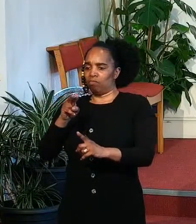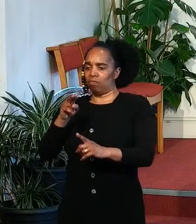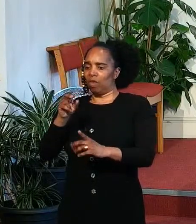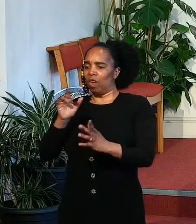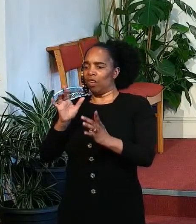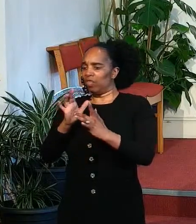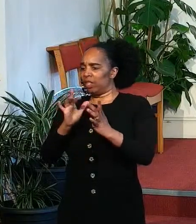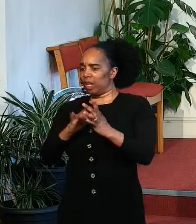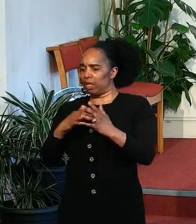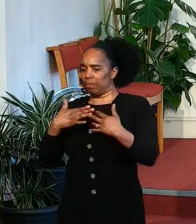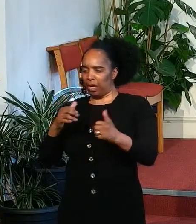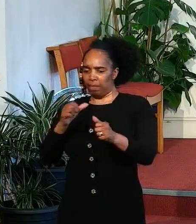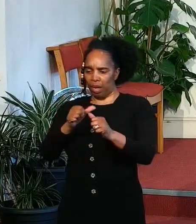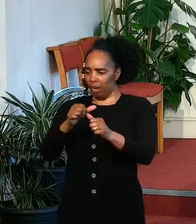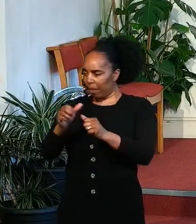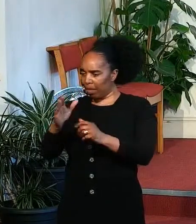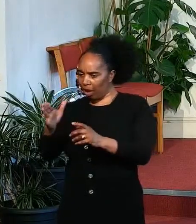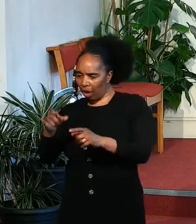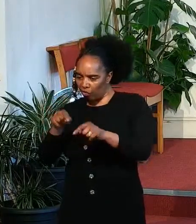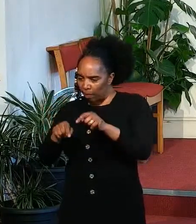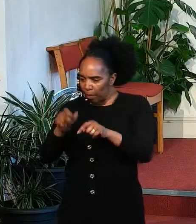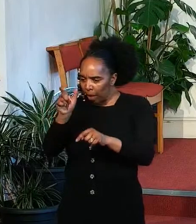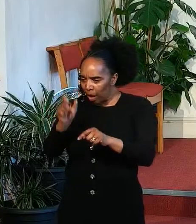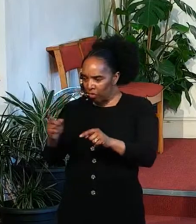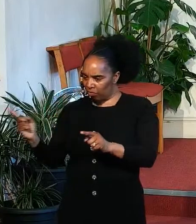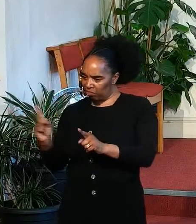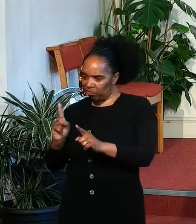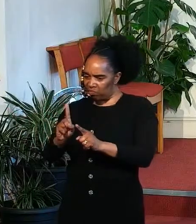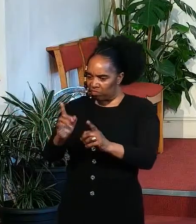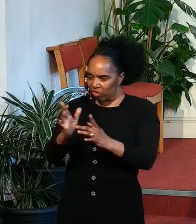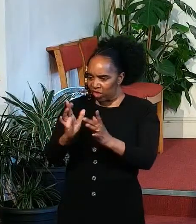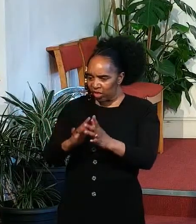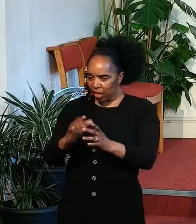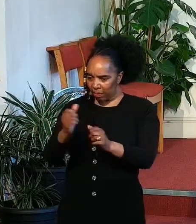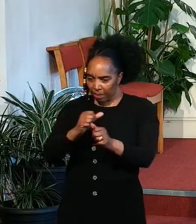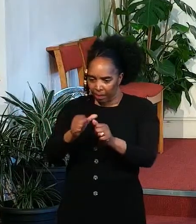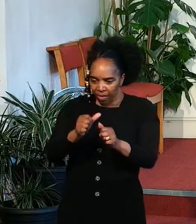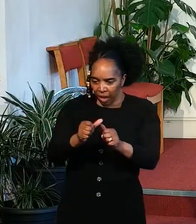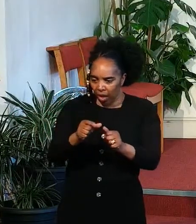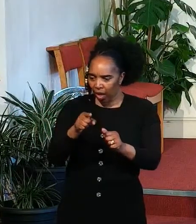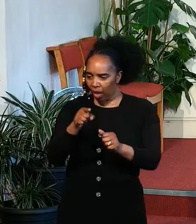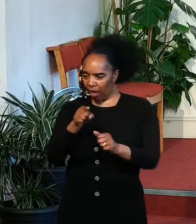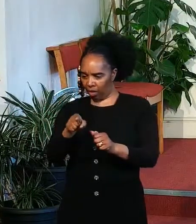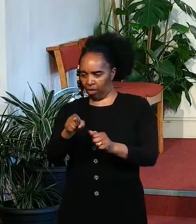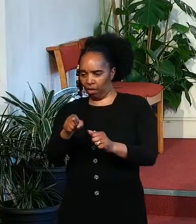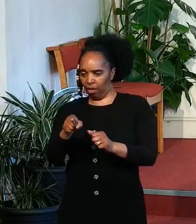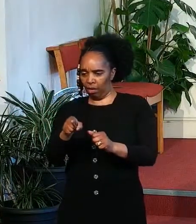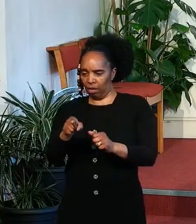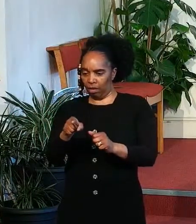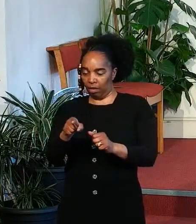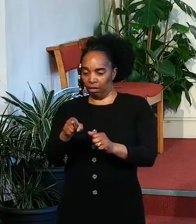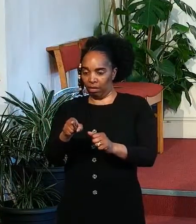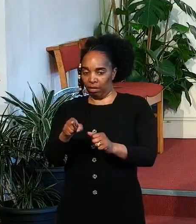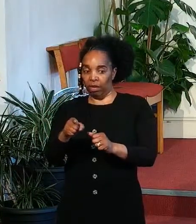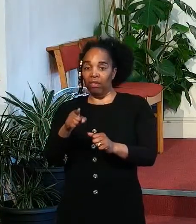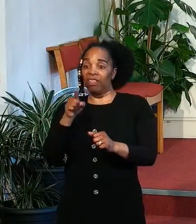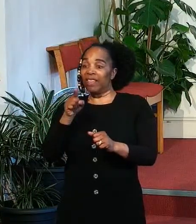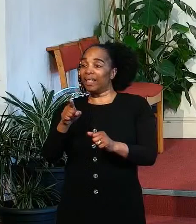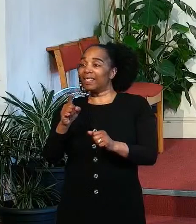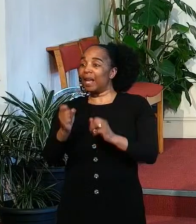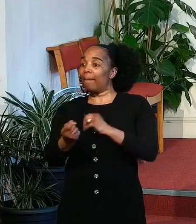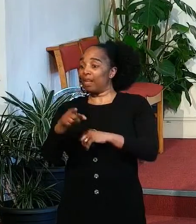when he was healing individuals who were crippled or who were blind, those were what could have been done at the